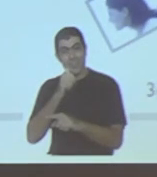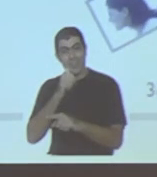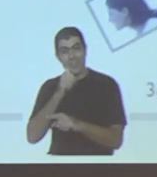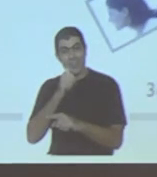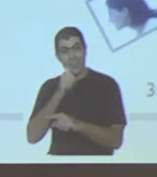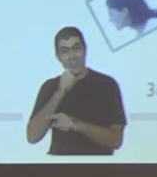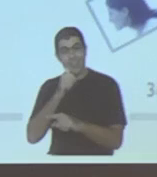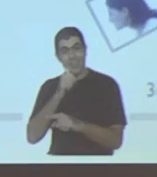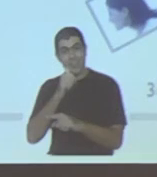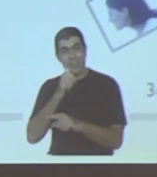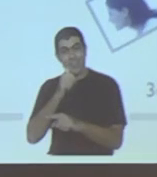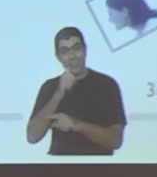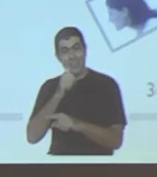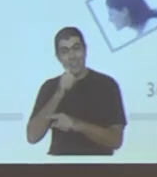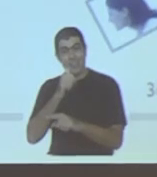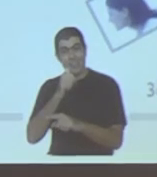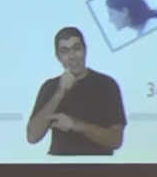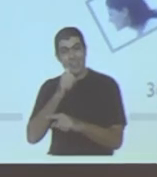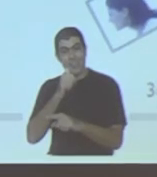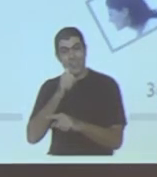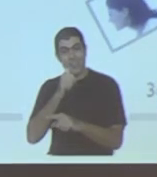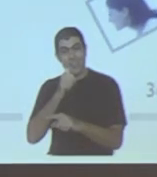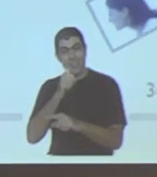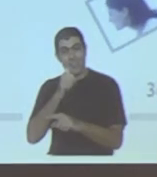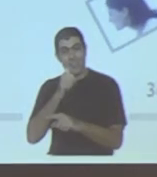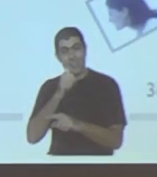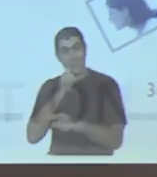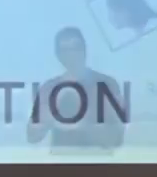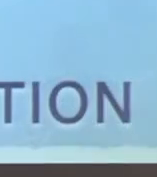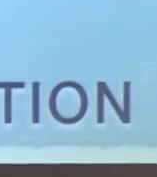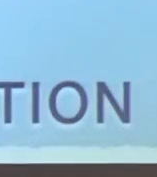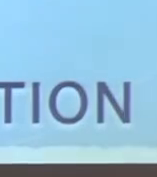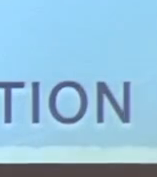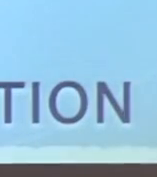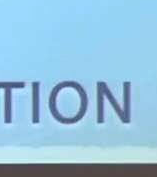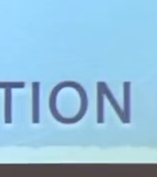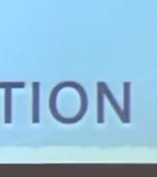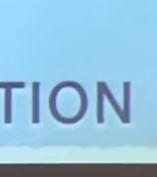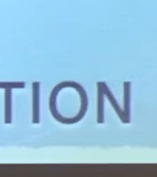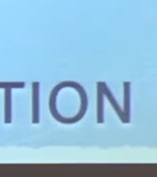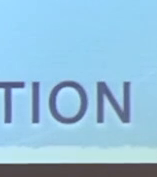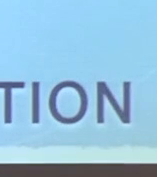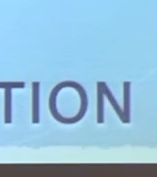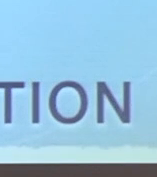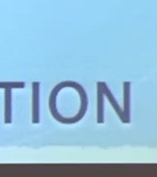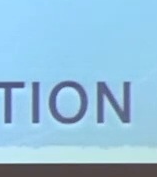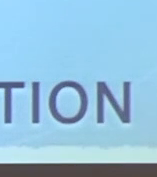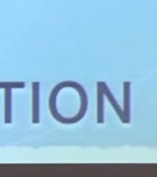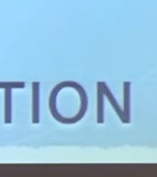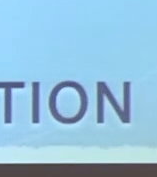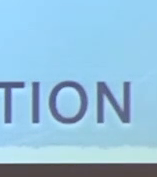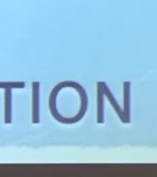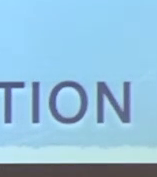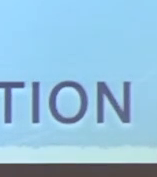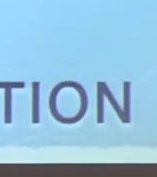But there is no model of language that actually integrates the two. And I think that's what we need. Um, just in, uh, deference to,